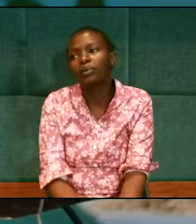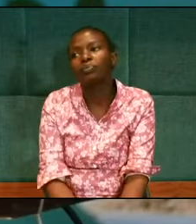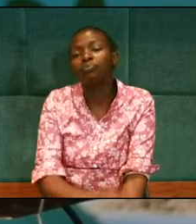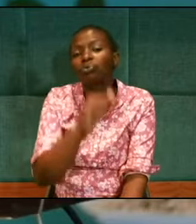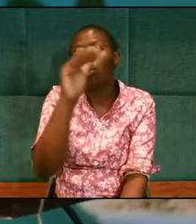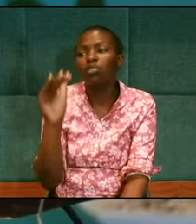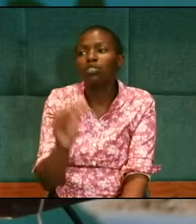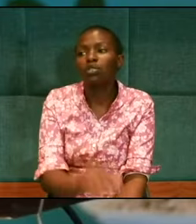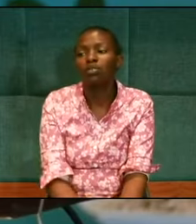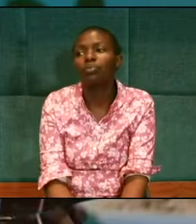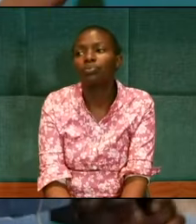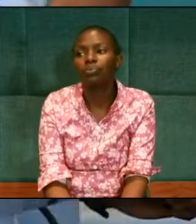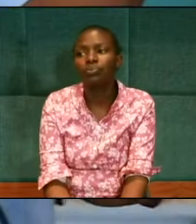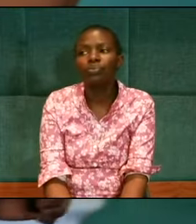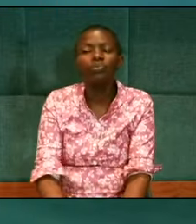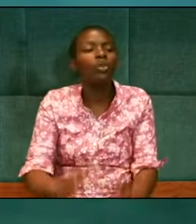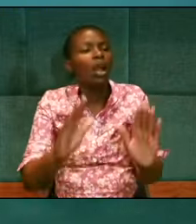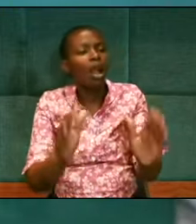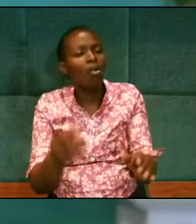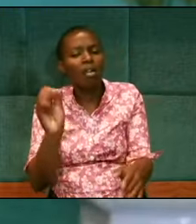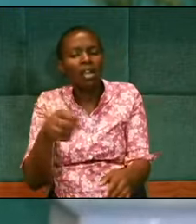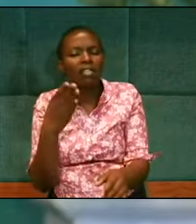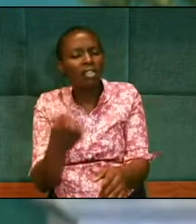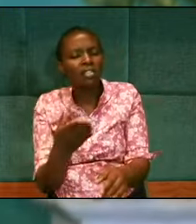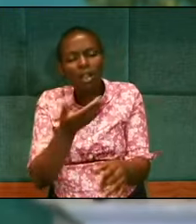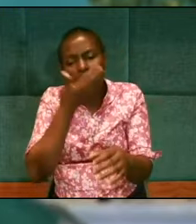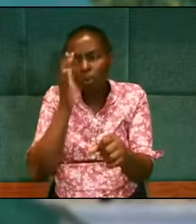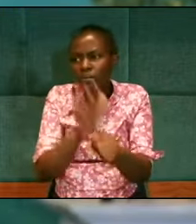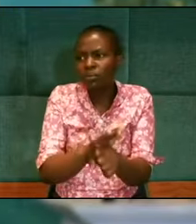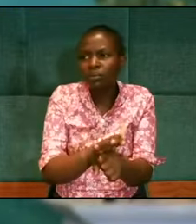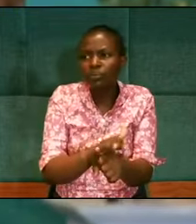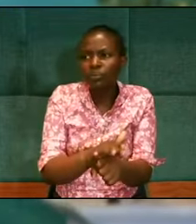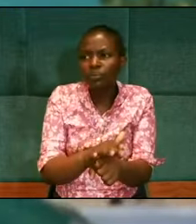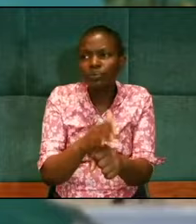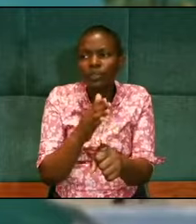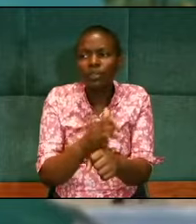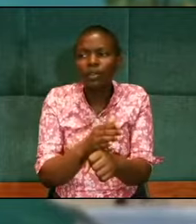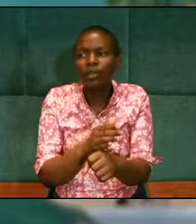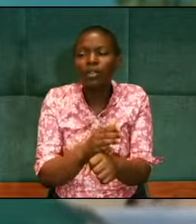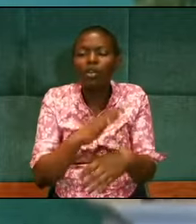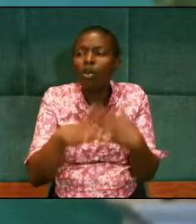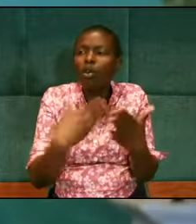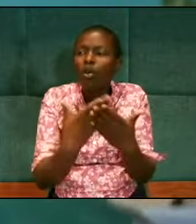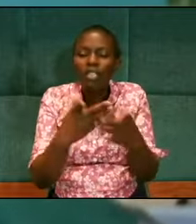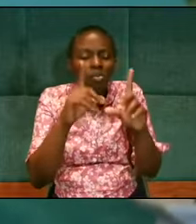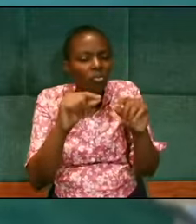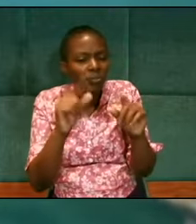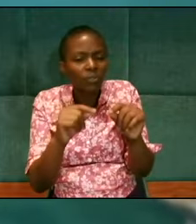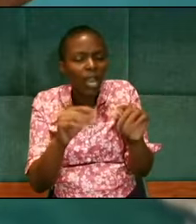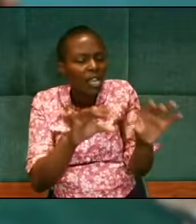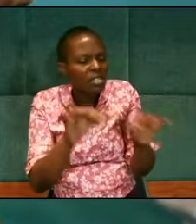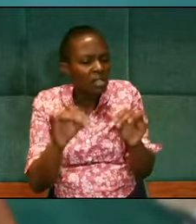Question. How can such a covenant, the condition preceding this covenant, be taken